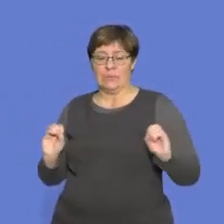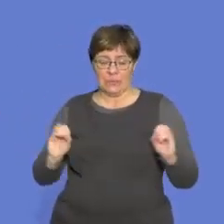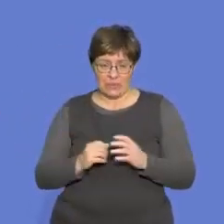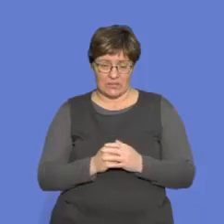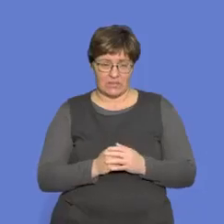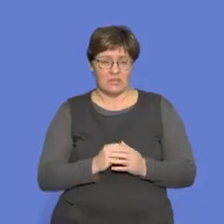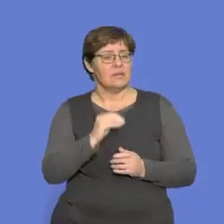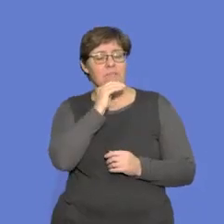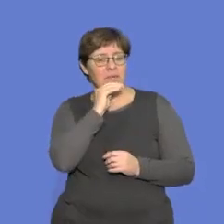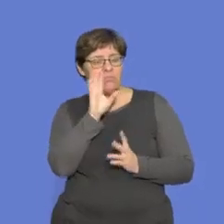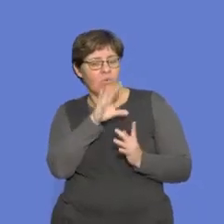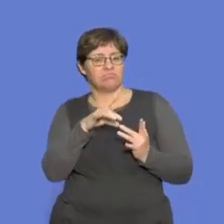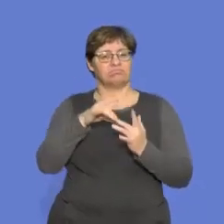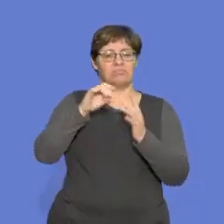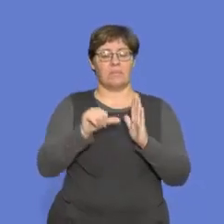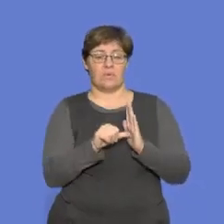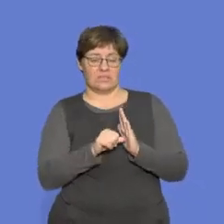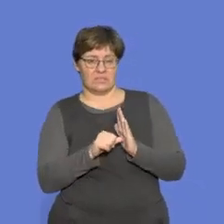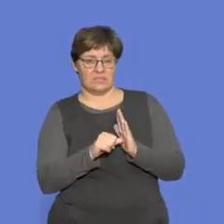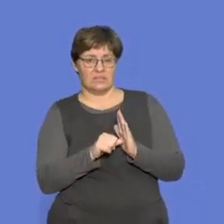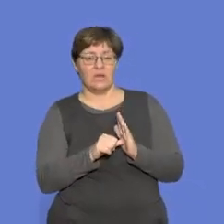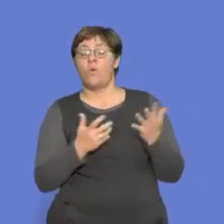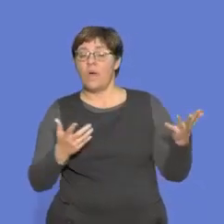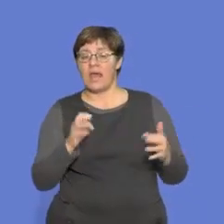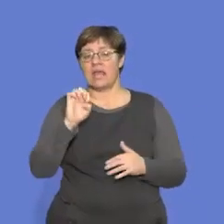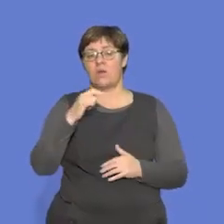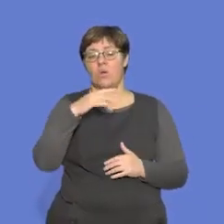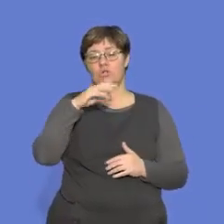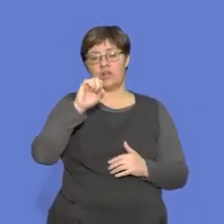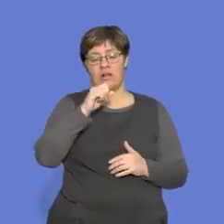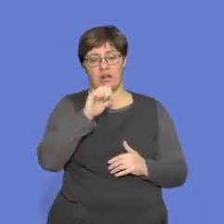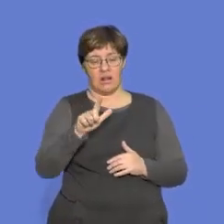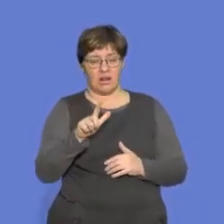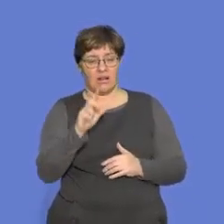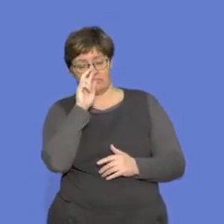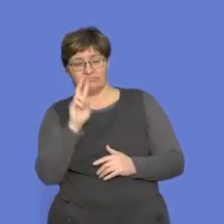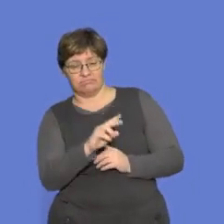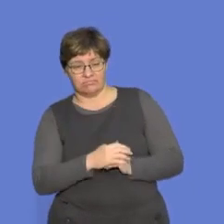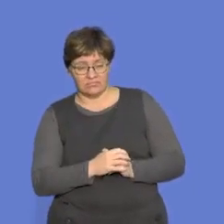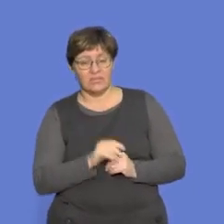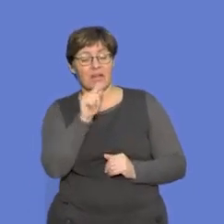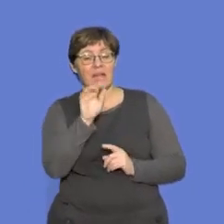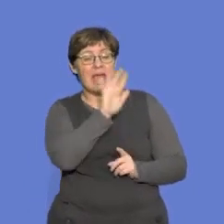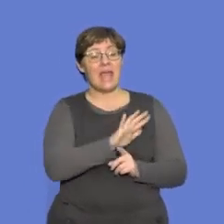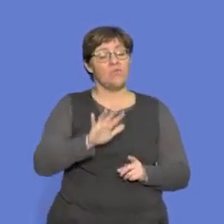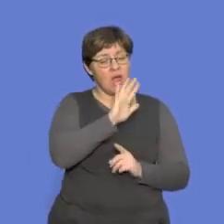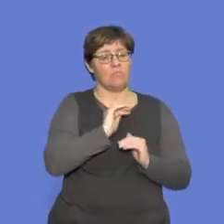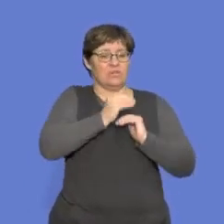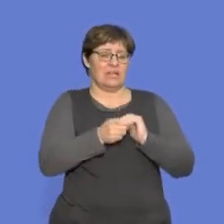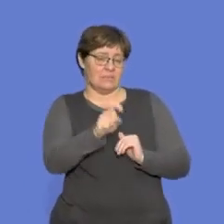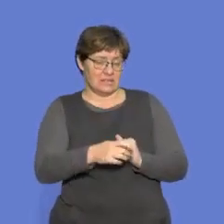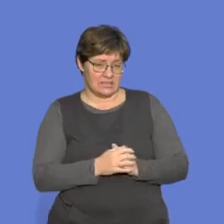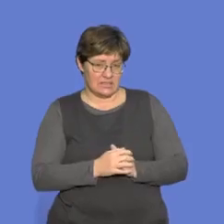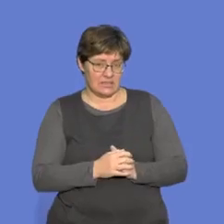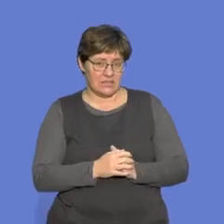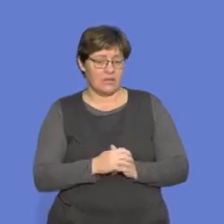them significantly important from an ecological perspective. It means that these areas need to be protected, as those